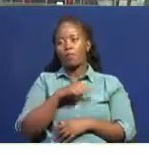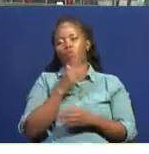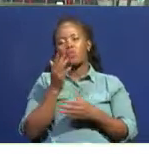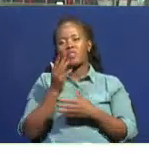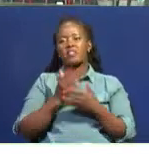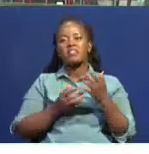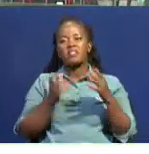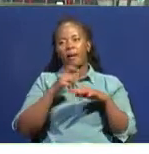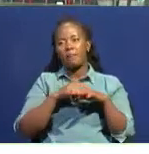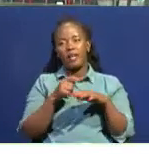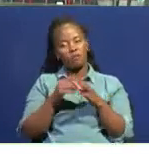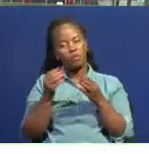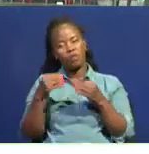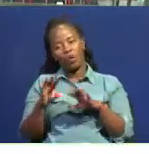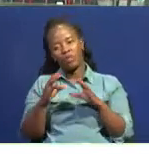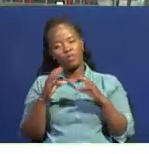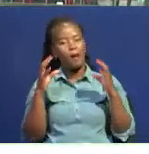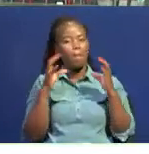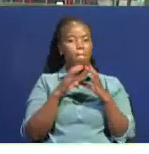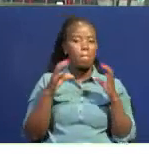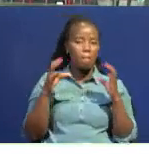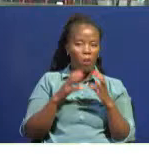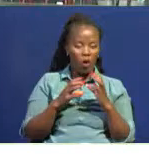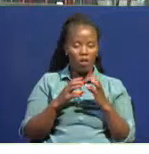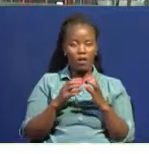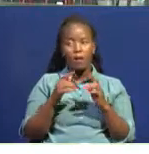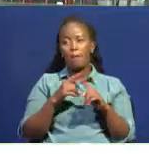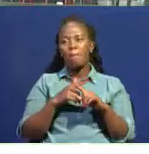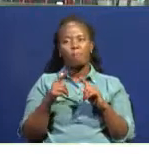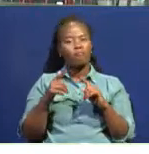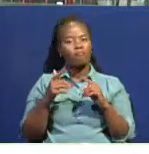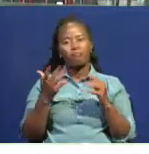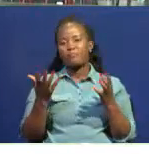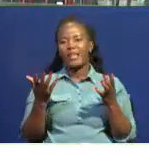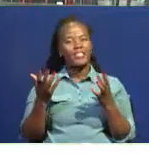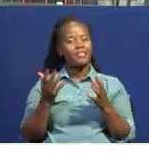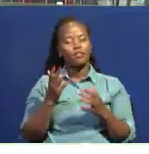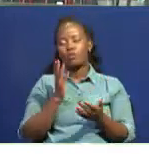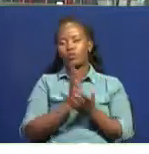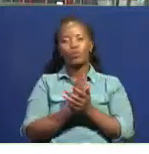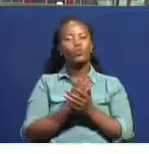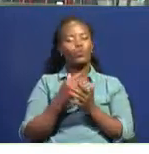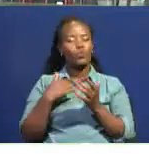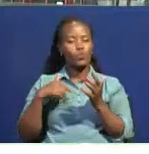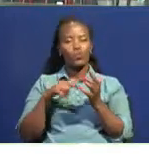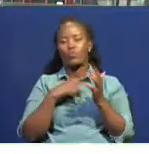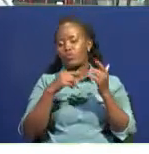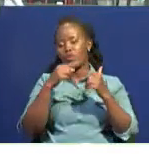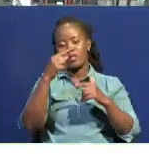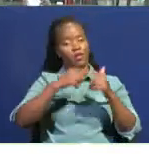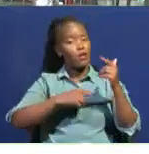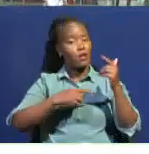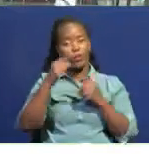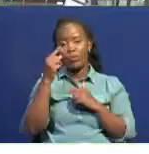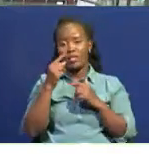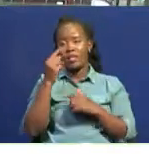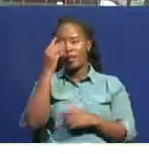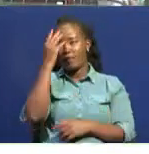We had those unforced errors most of the time, but basically it was a must-win game for us because we are not